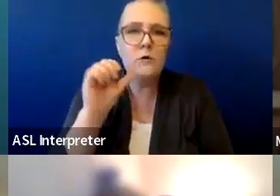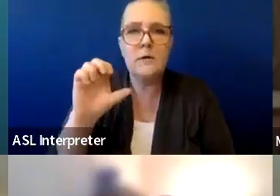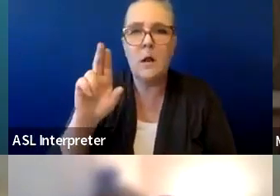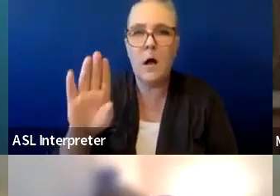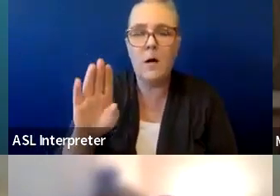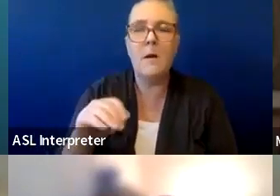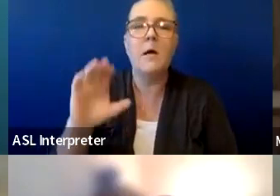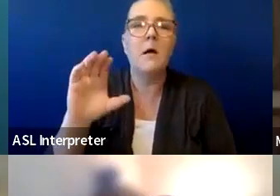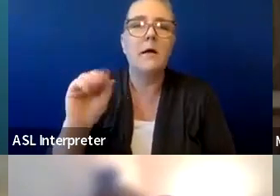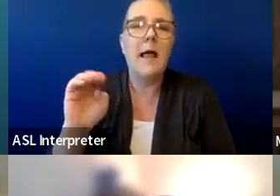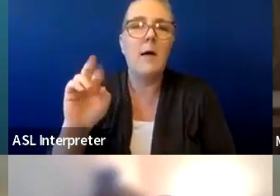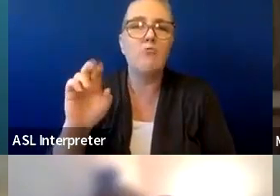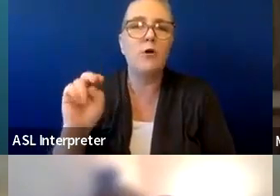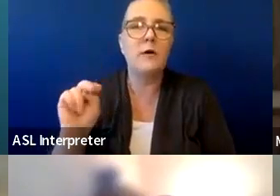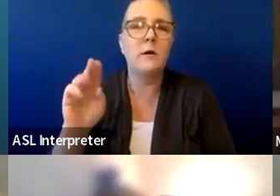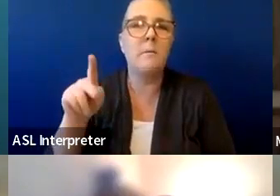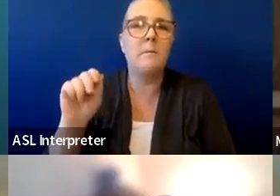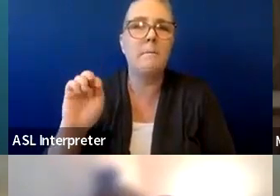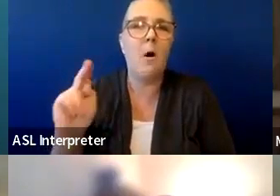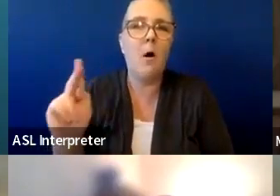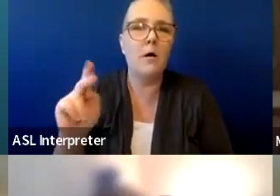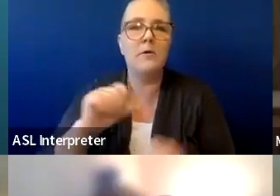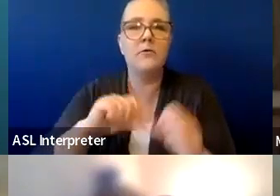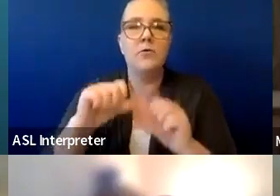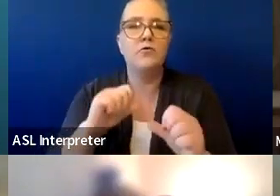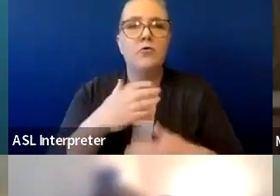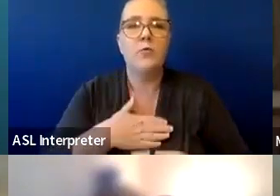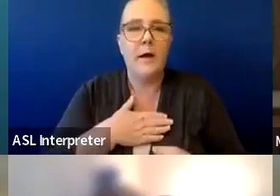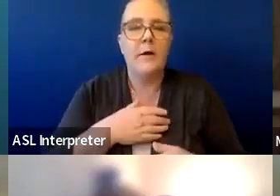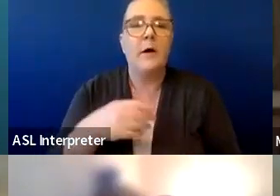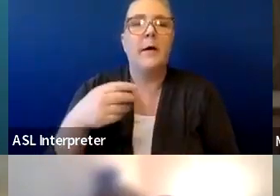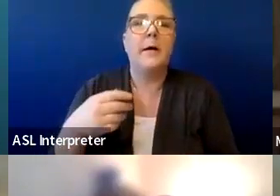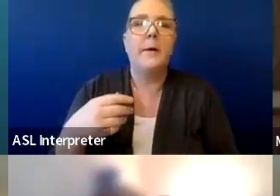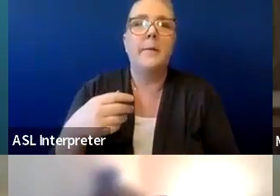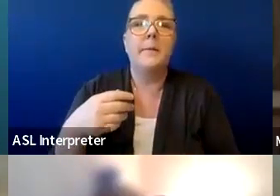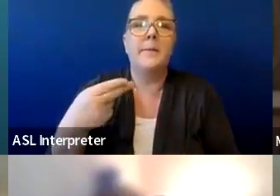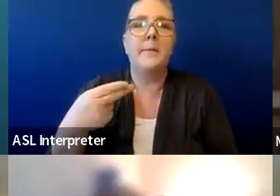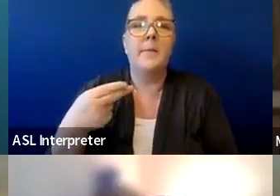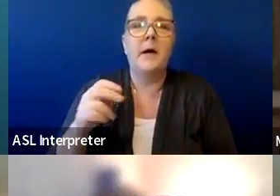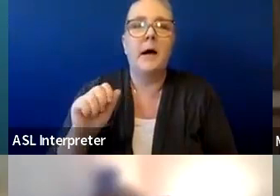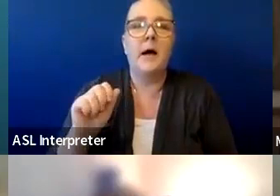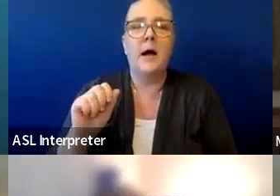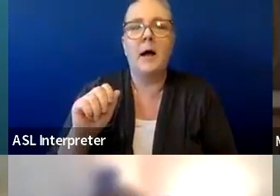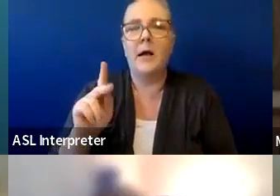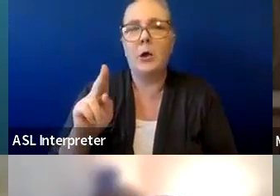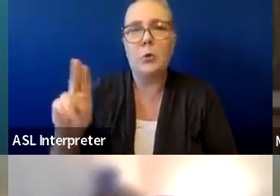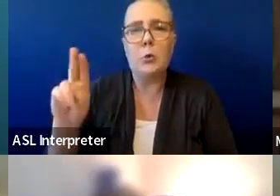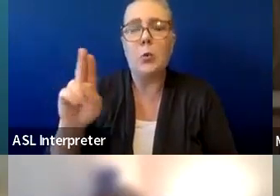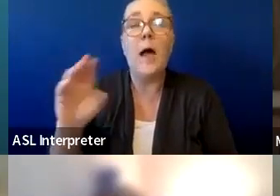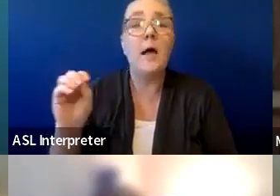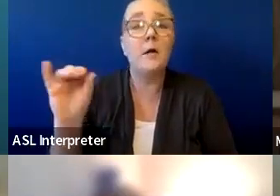Social Recreation, HIPU, We Embrace, and the